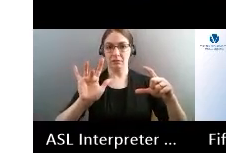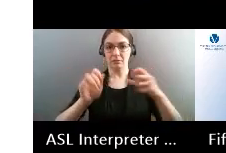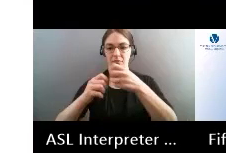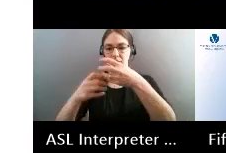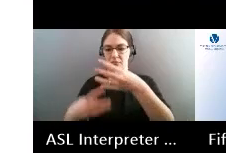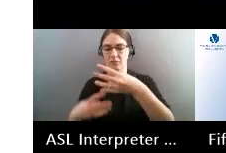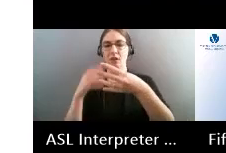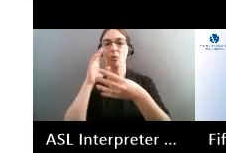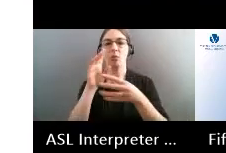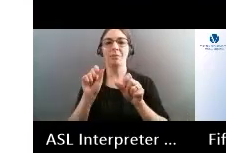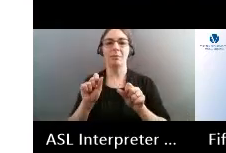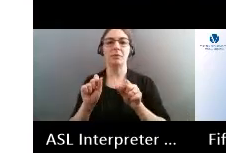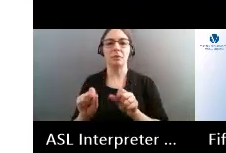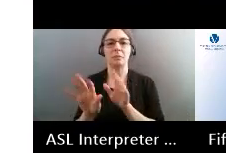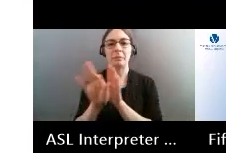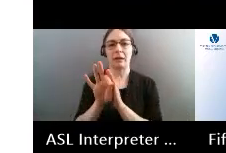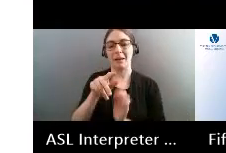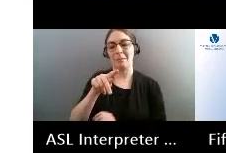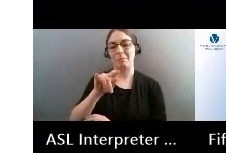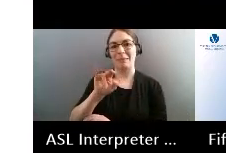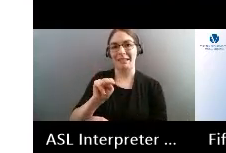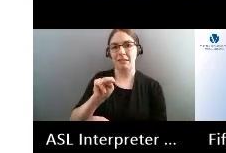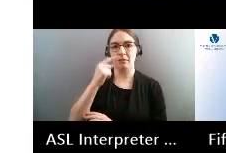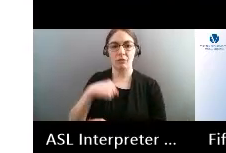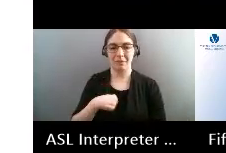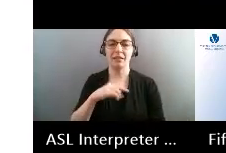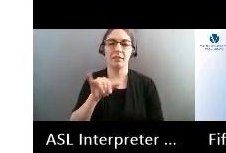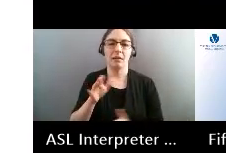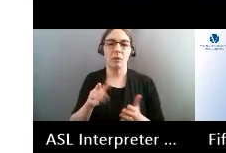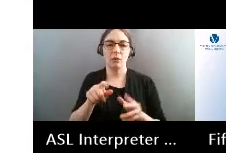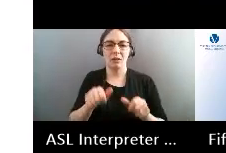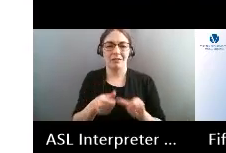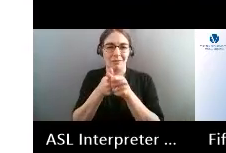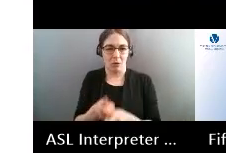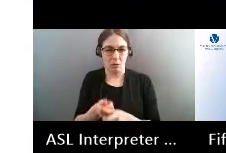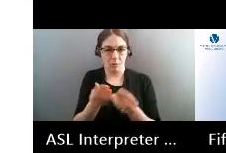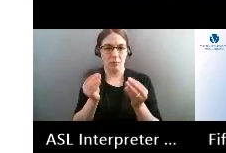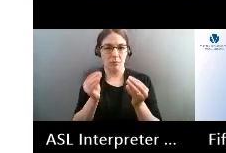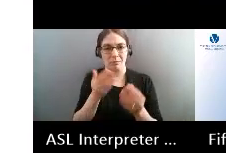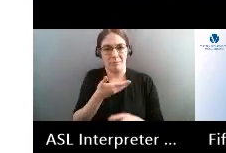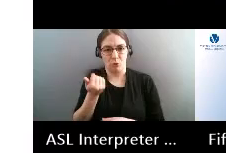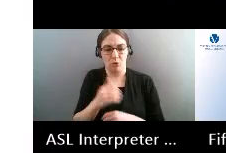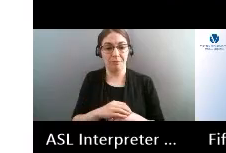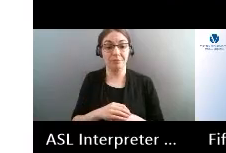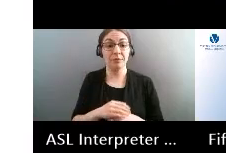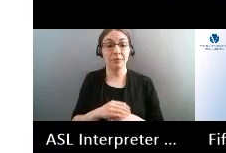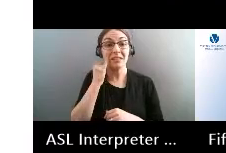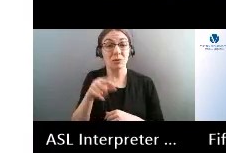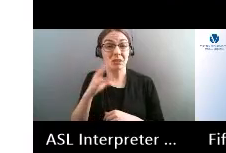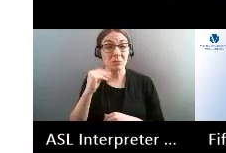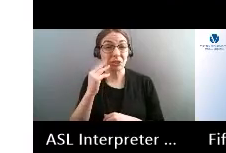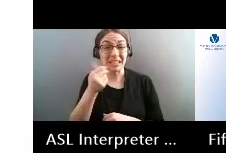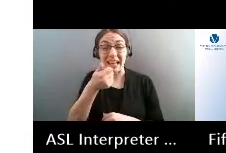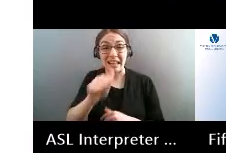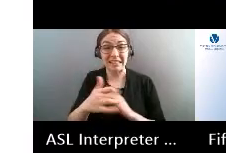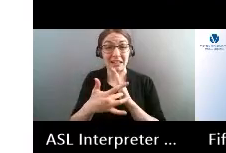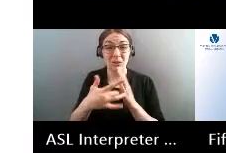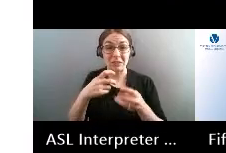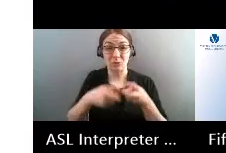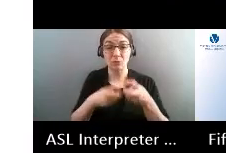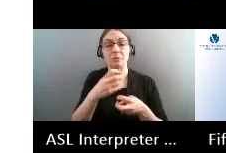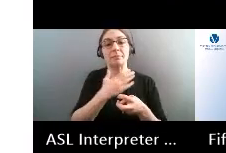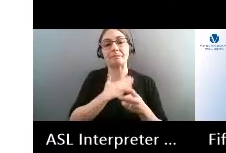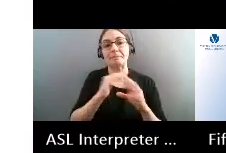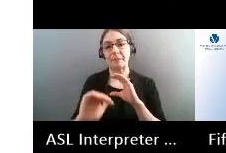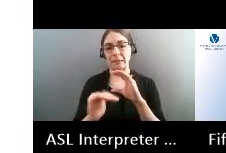image so that you can follow them better. If you experience any technical difficulties, just send us an email to the